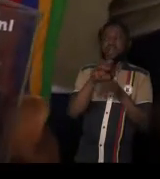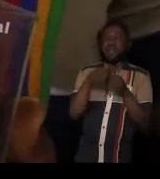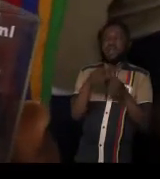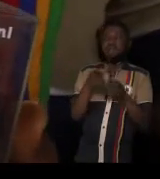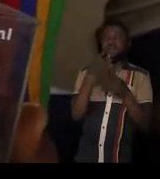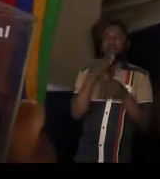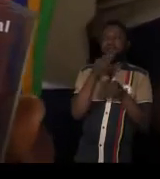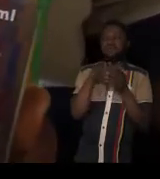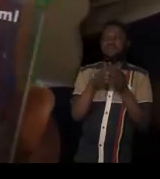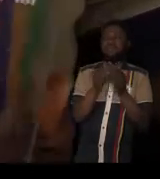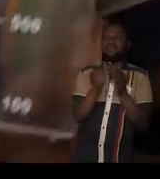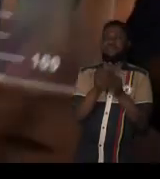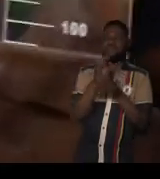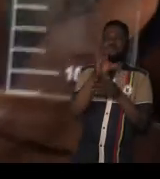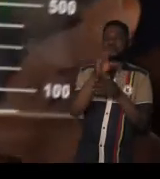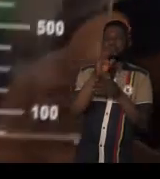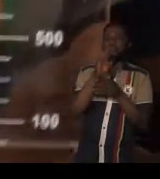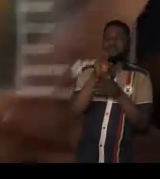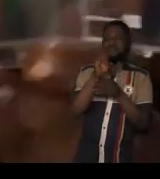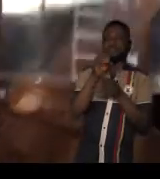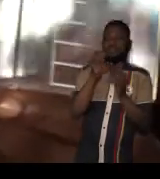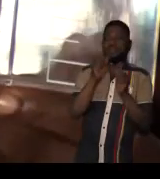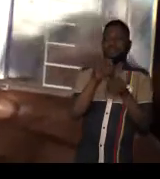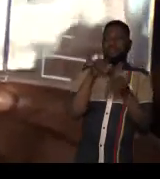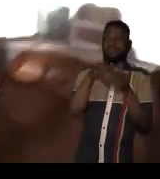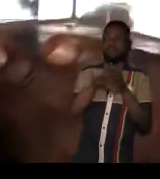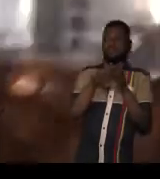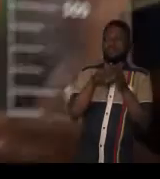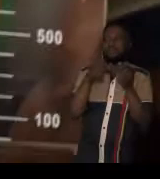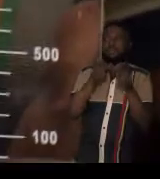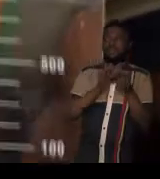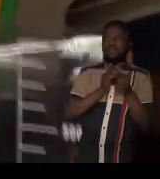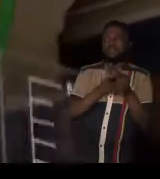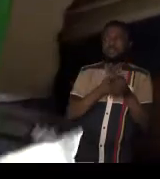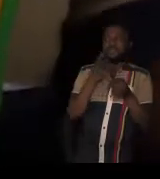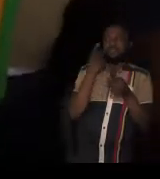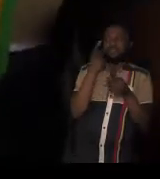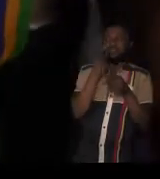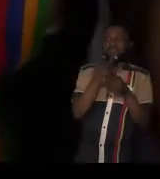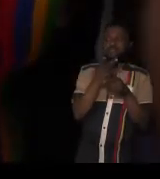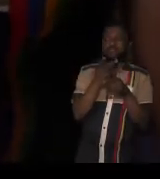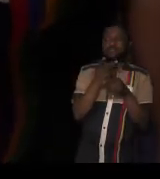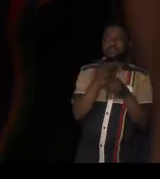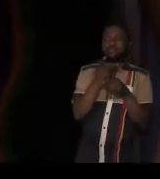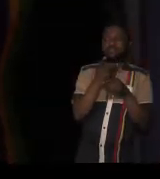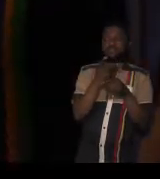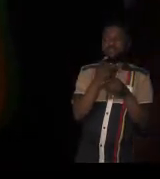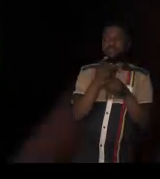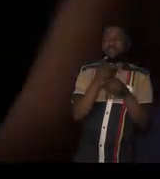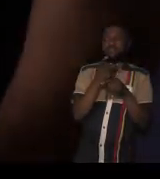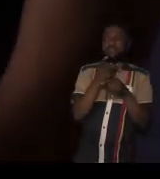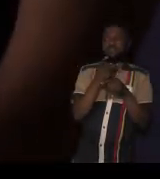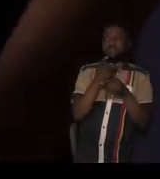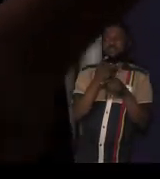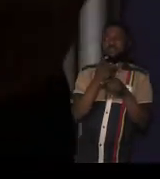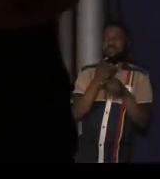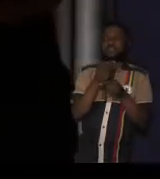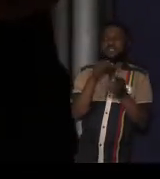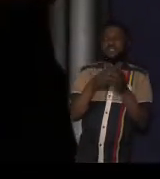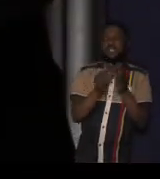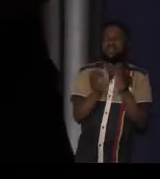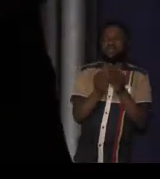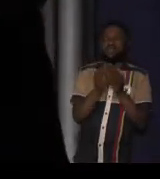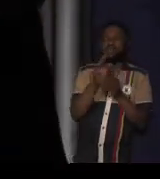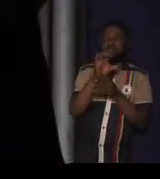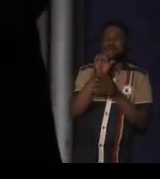of these small cubes do you think will go in the, well, let us demonstrate. So I'll put the cube here. Now this